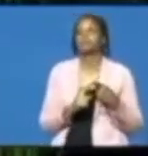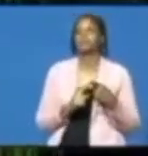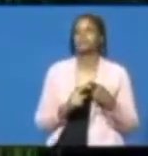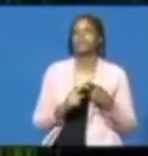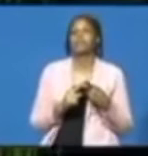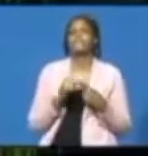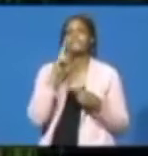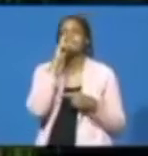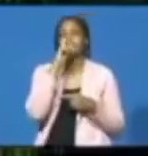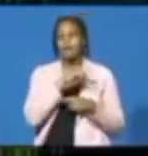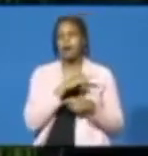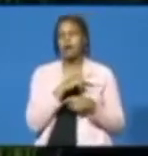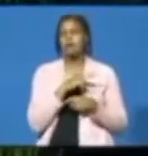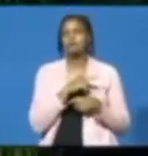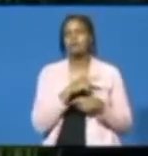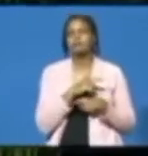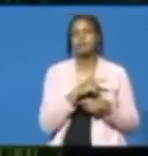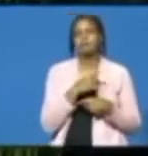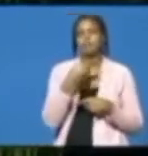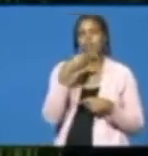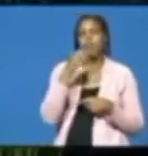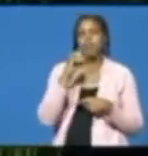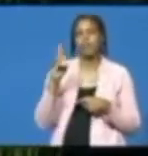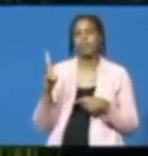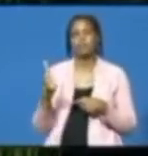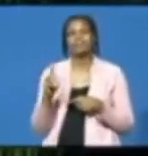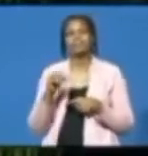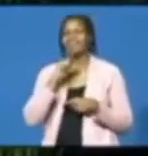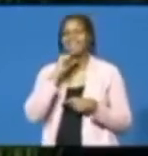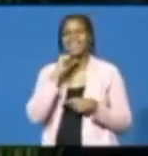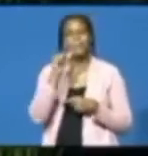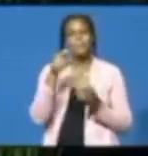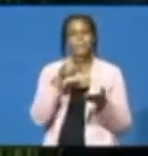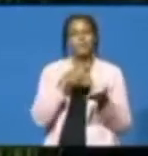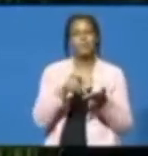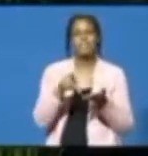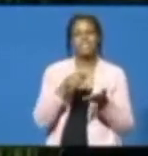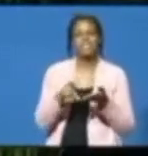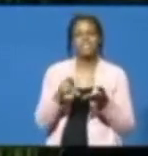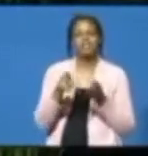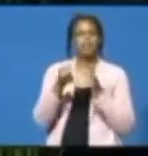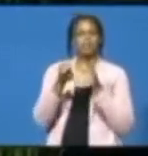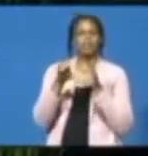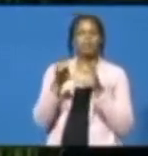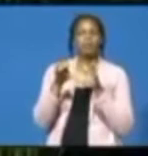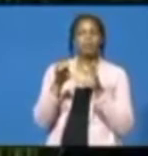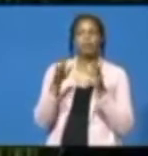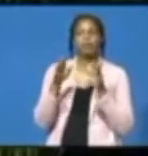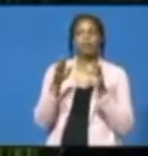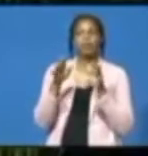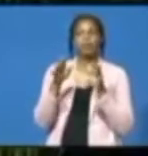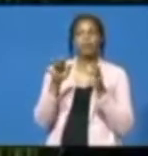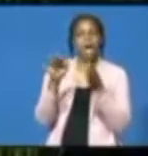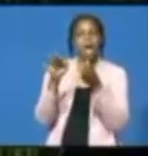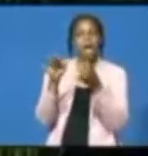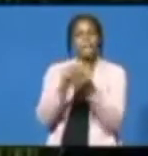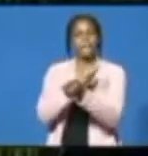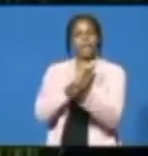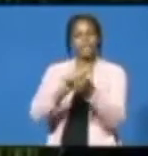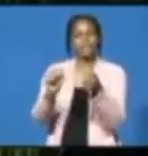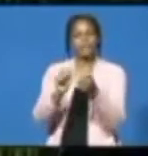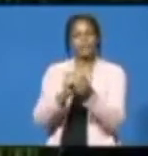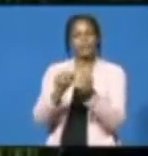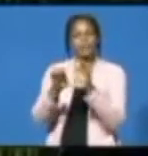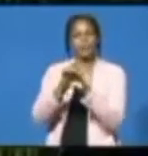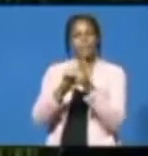falsehood, the impurity of the command, the abolition of the commandments